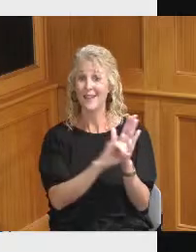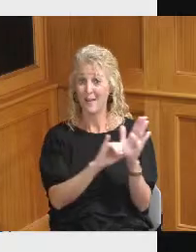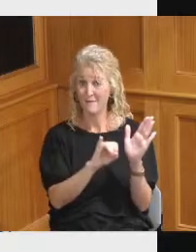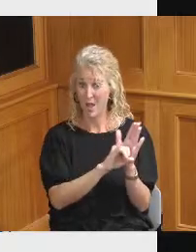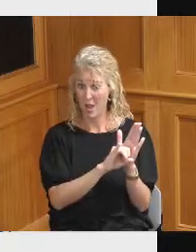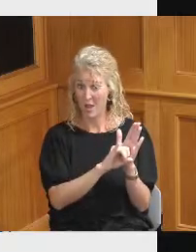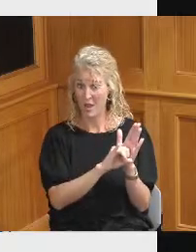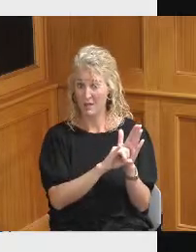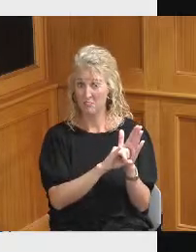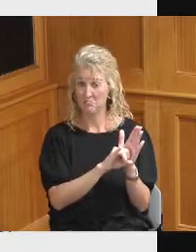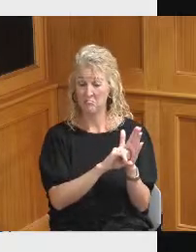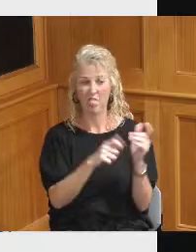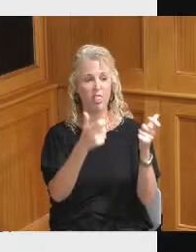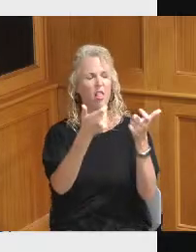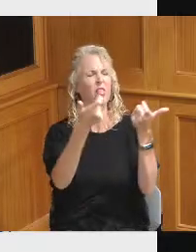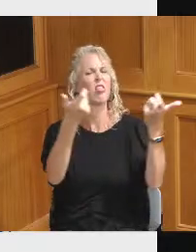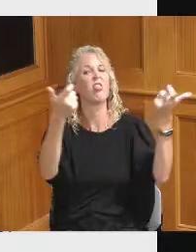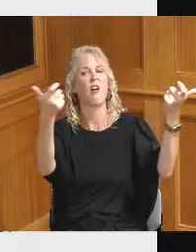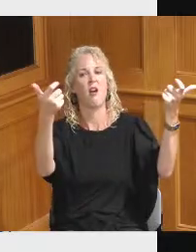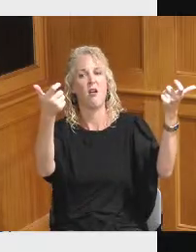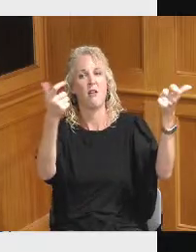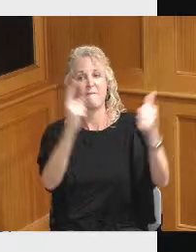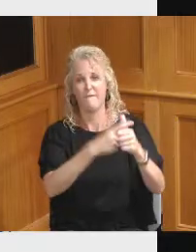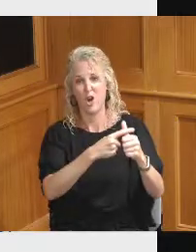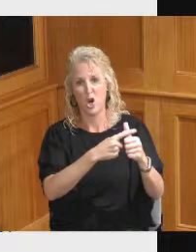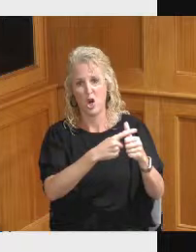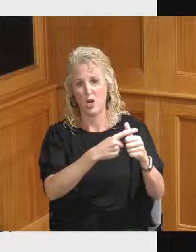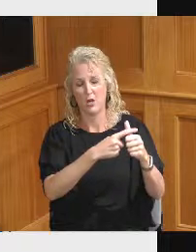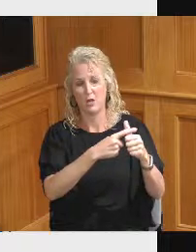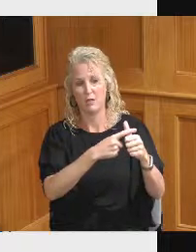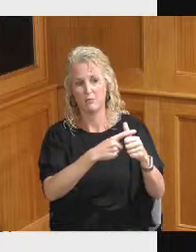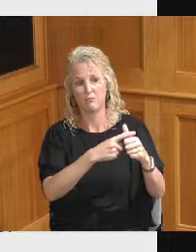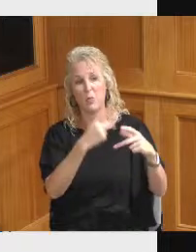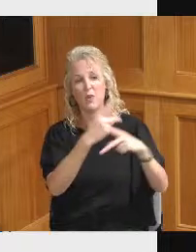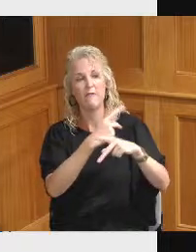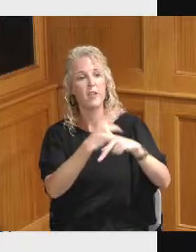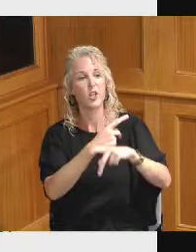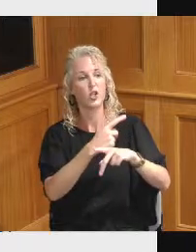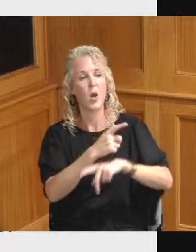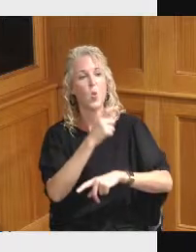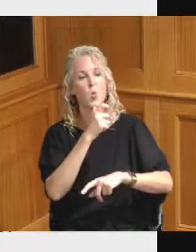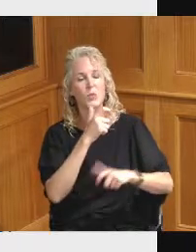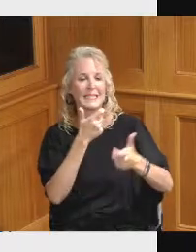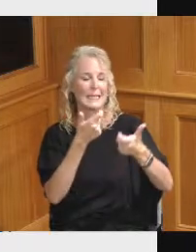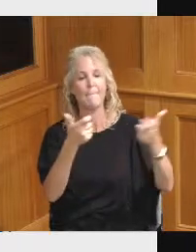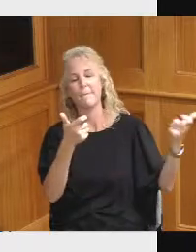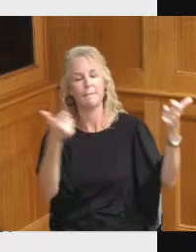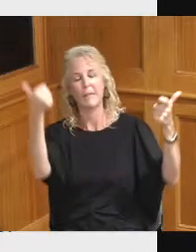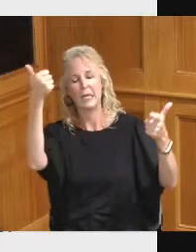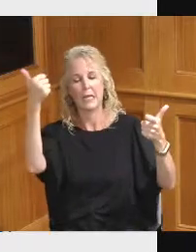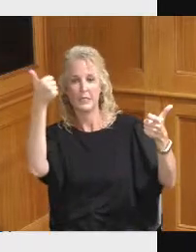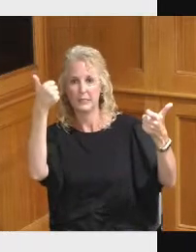with the largest ones first, and kind of work into it from the top to the bottom.